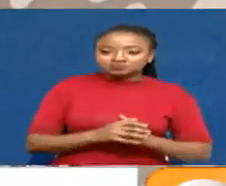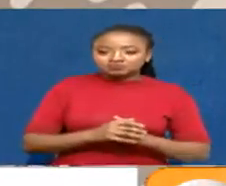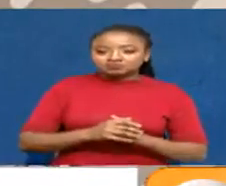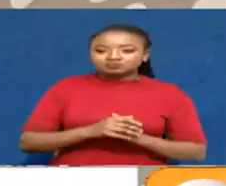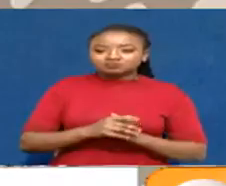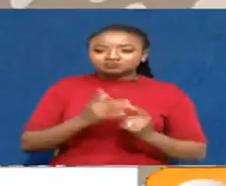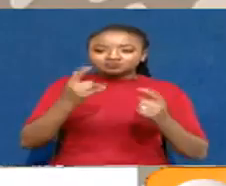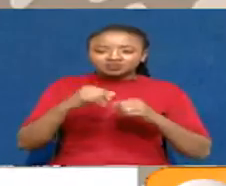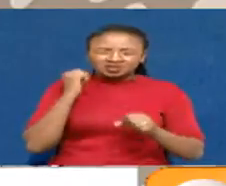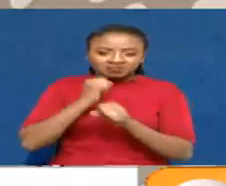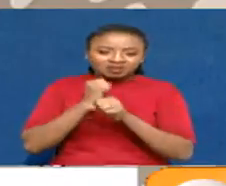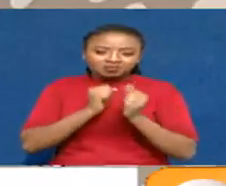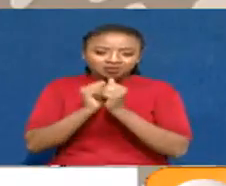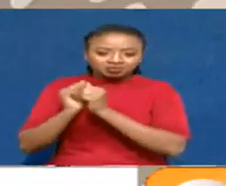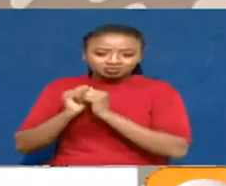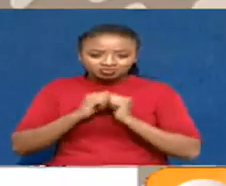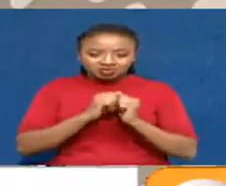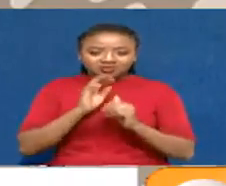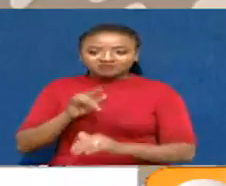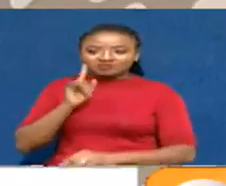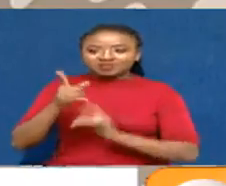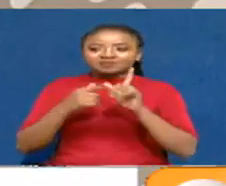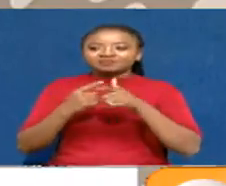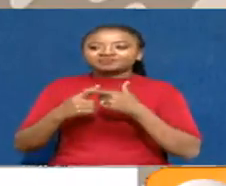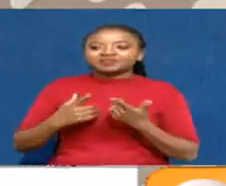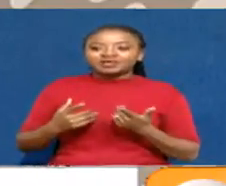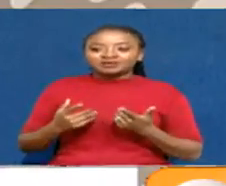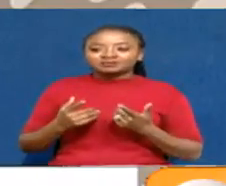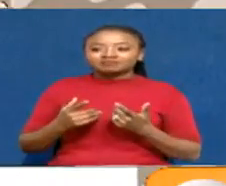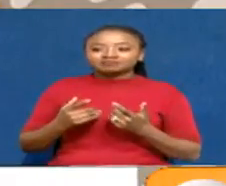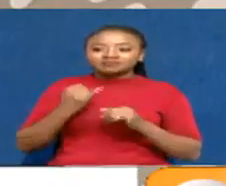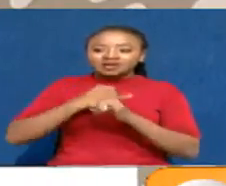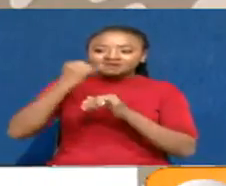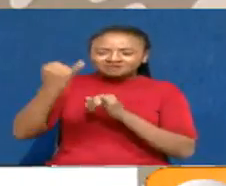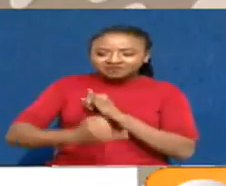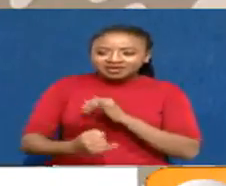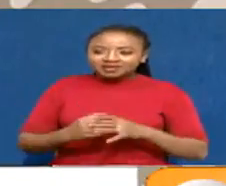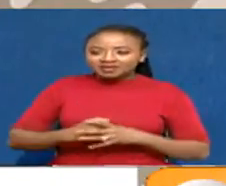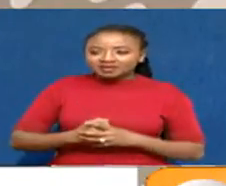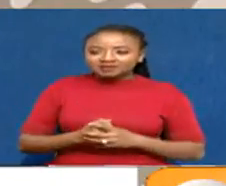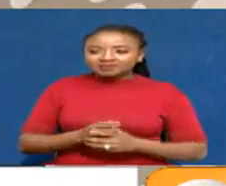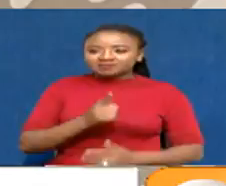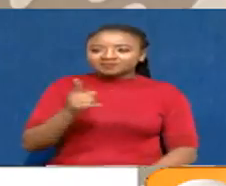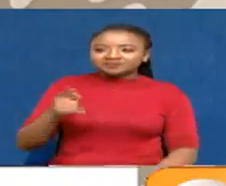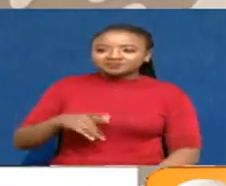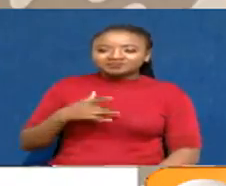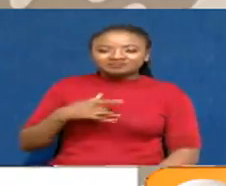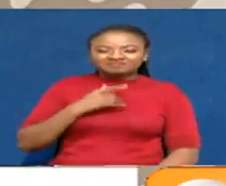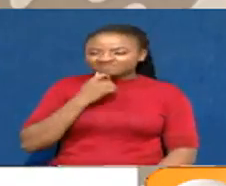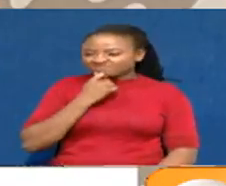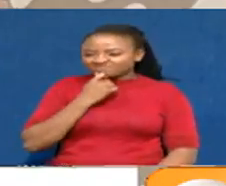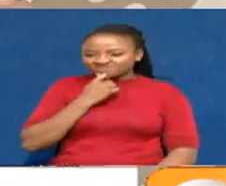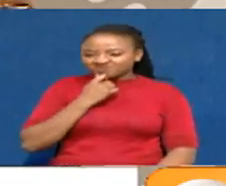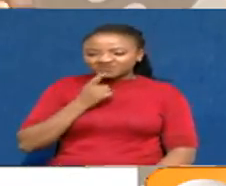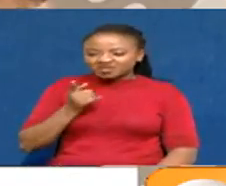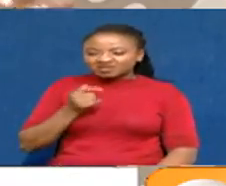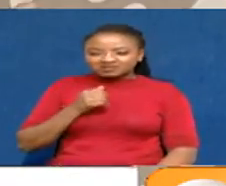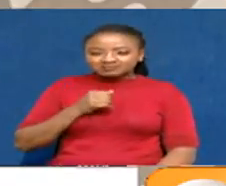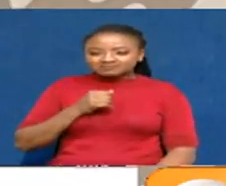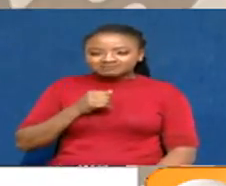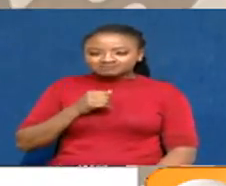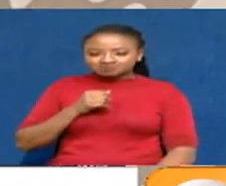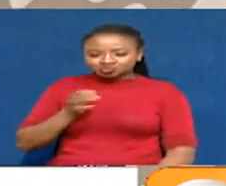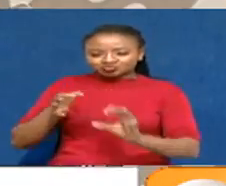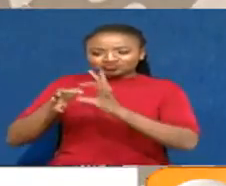can work from there, and it will get to a point maybe they will feel maybe it is not fitting to